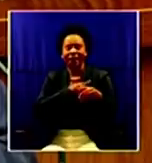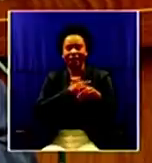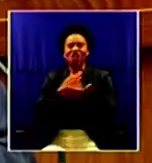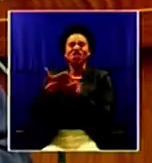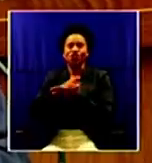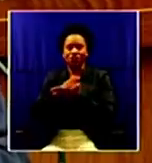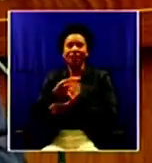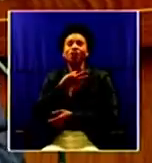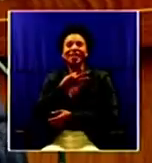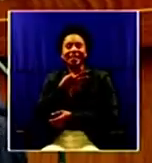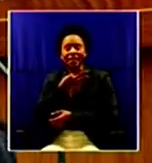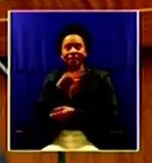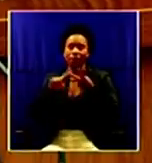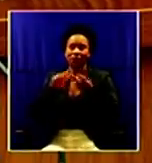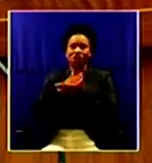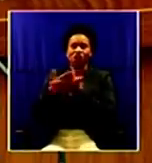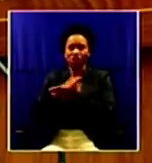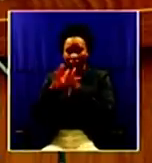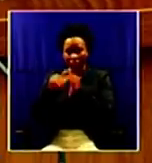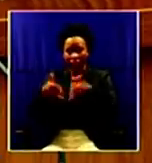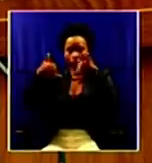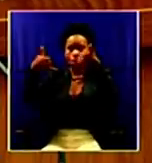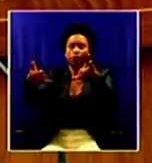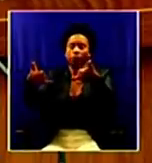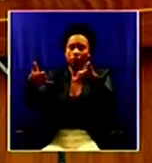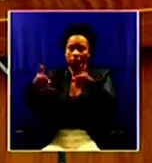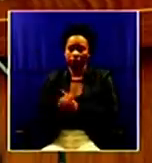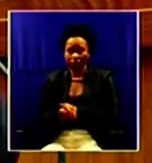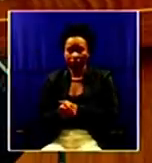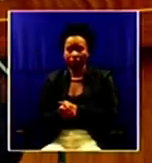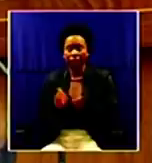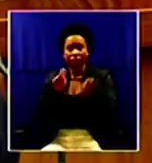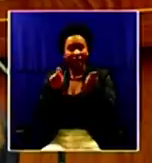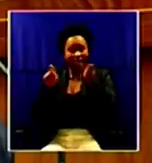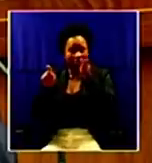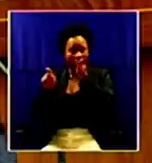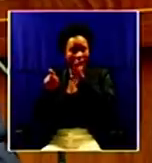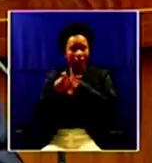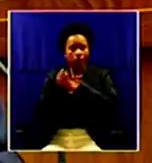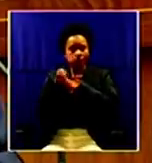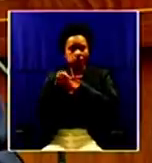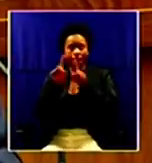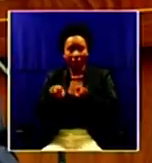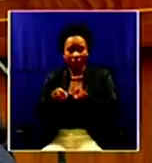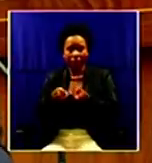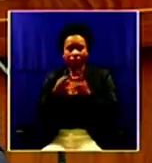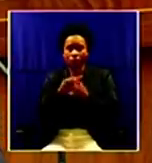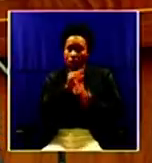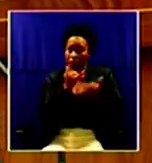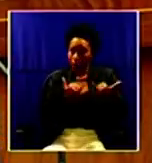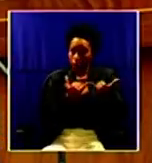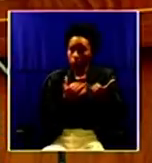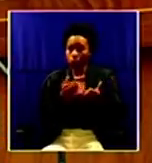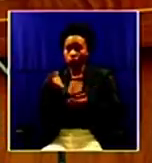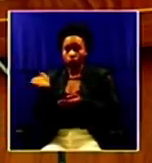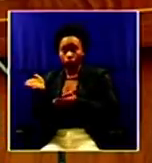reward. There needs to be a transition to smart local government and innovation.